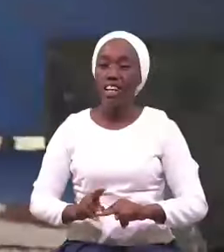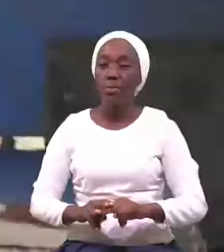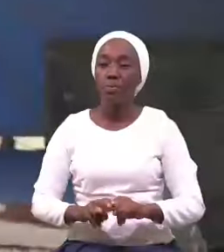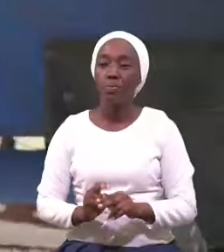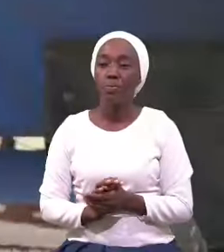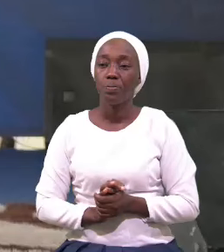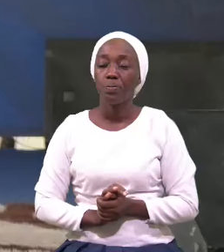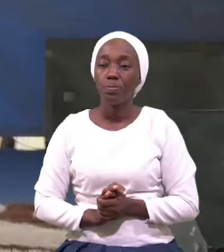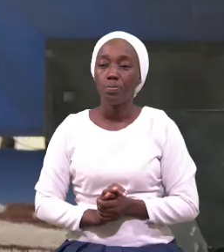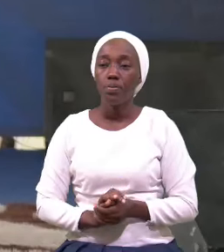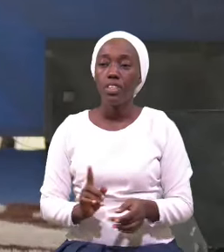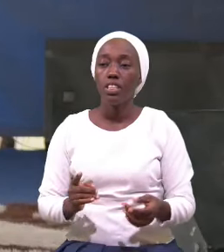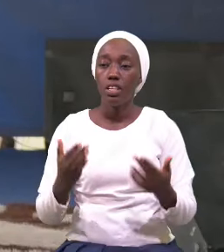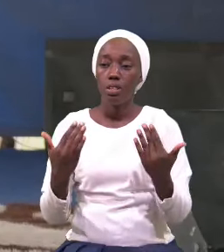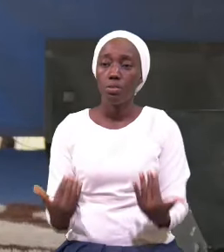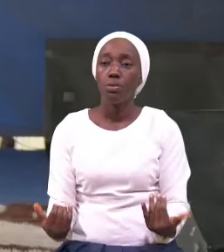Today we're still